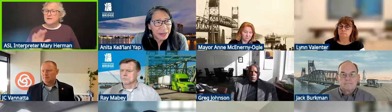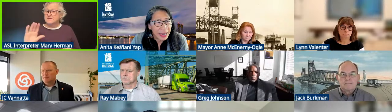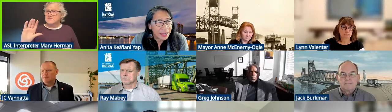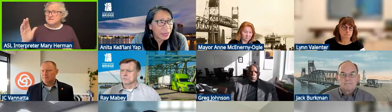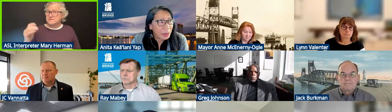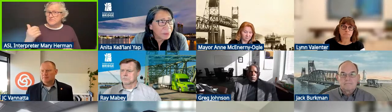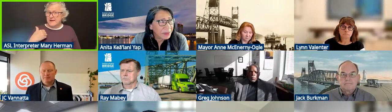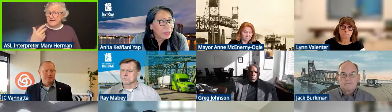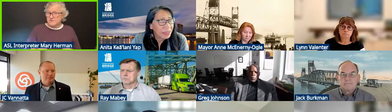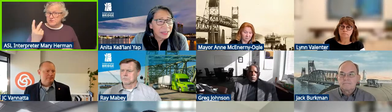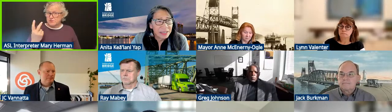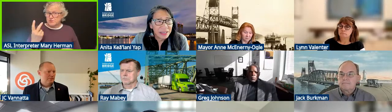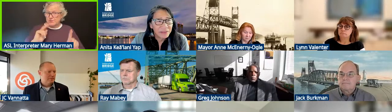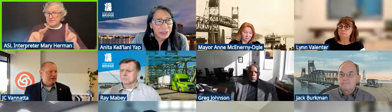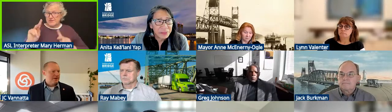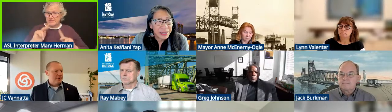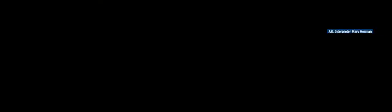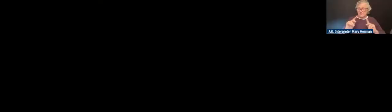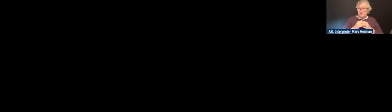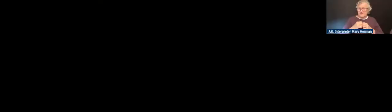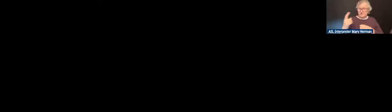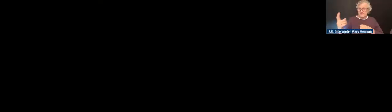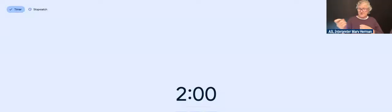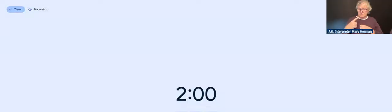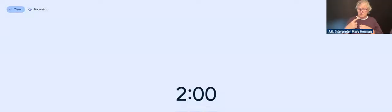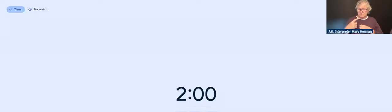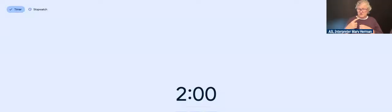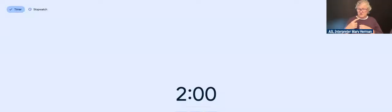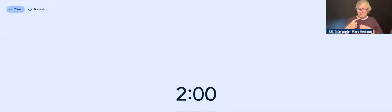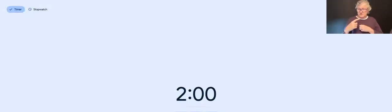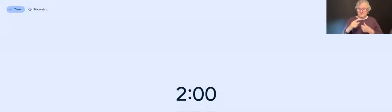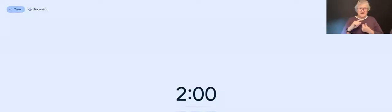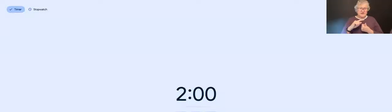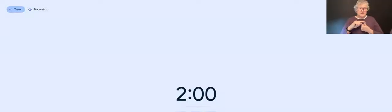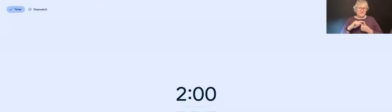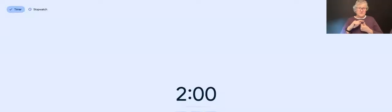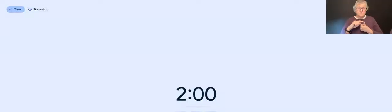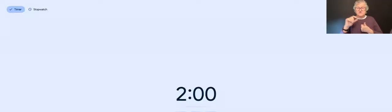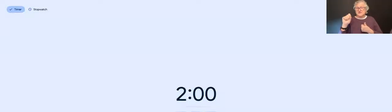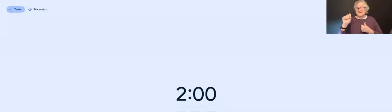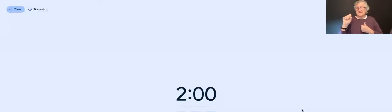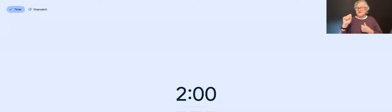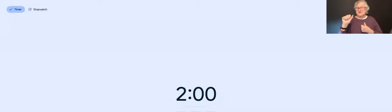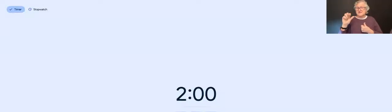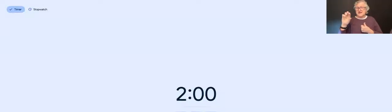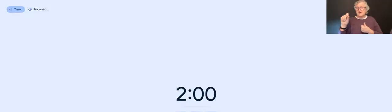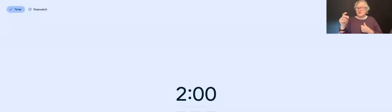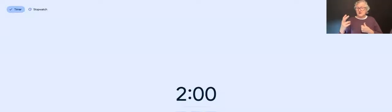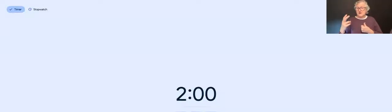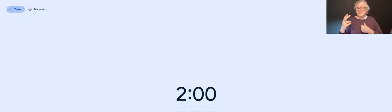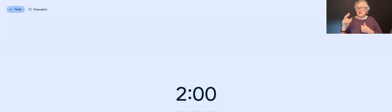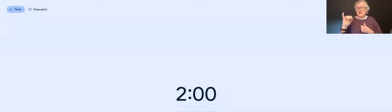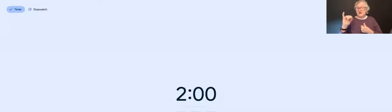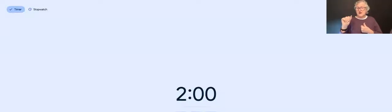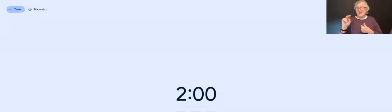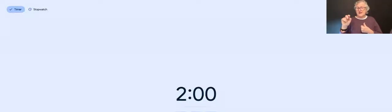their hand up. So the first one I see is Sarah Iannarone, and Sarah will give you